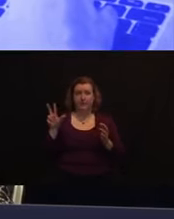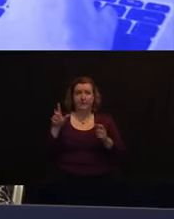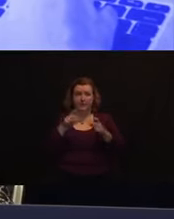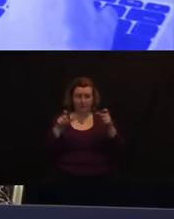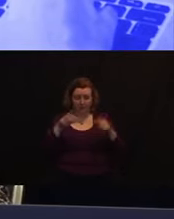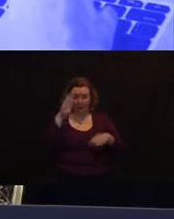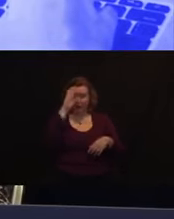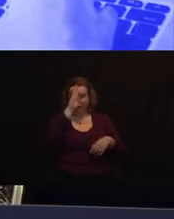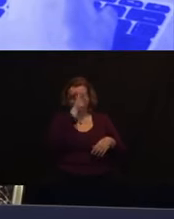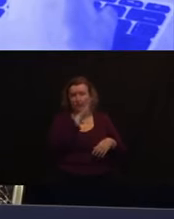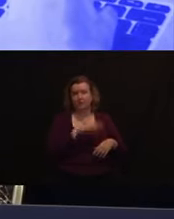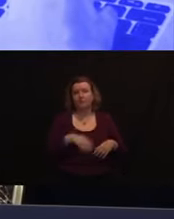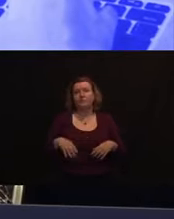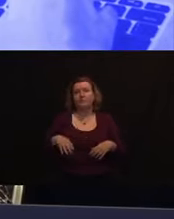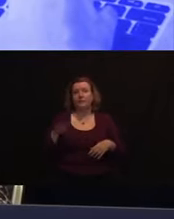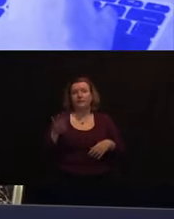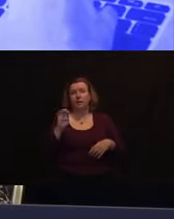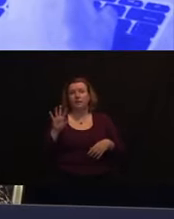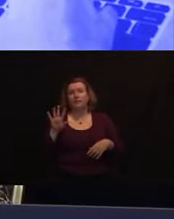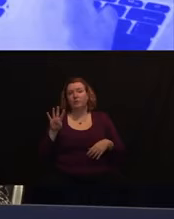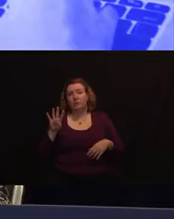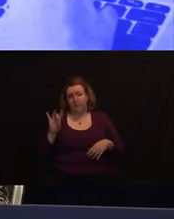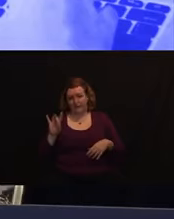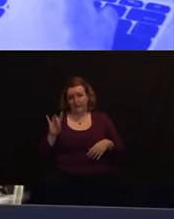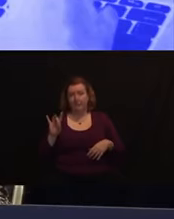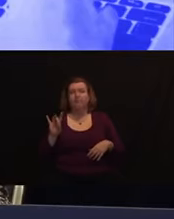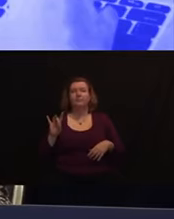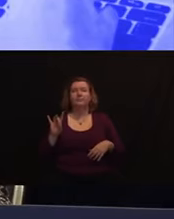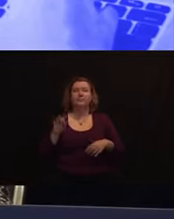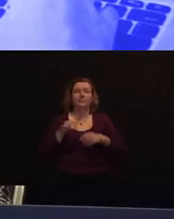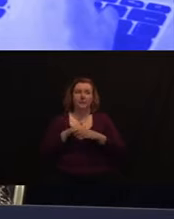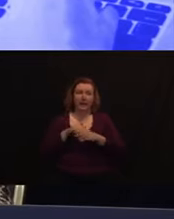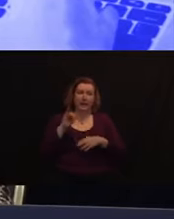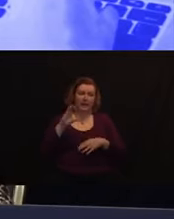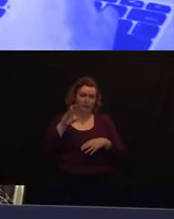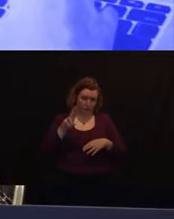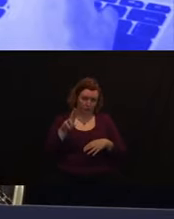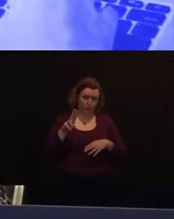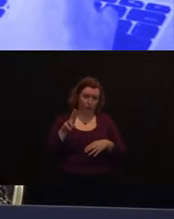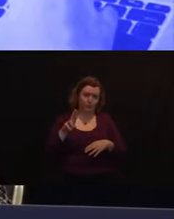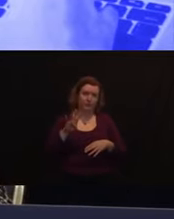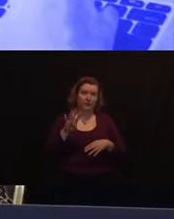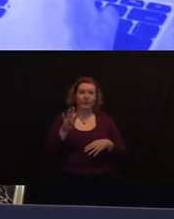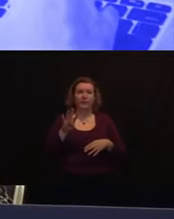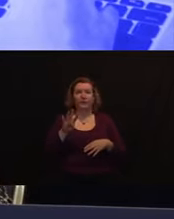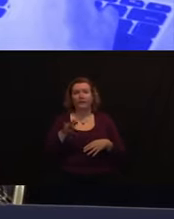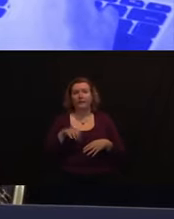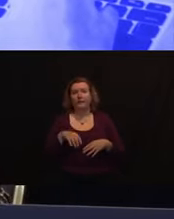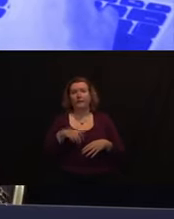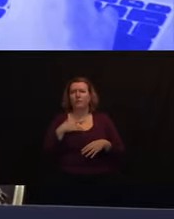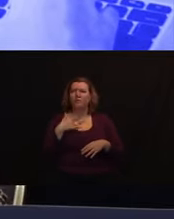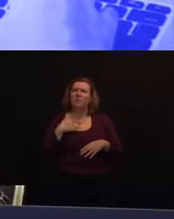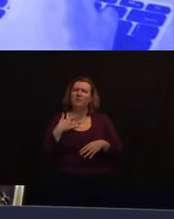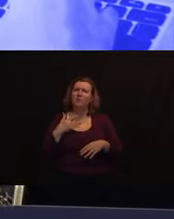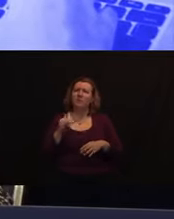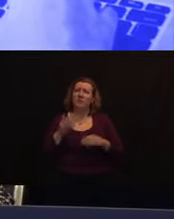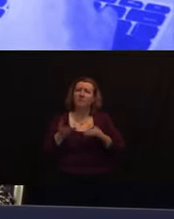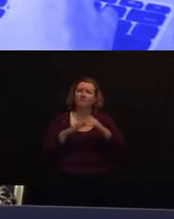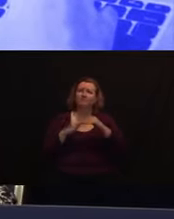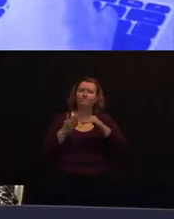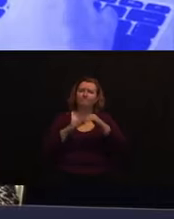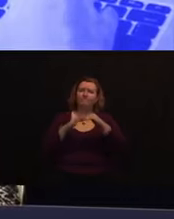with 458 individuals in intensive care. It is believed that the uptick in cases is